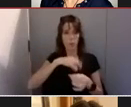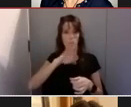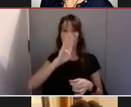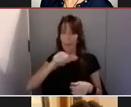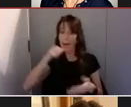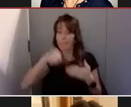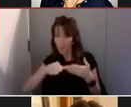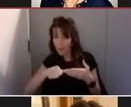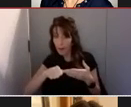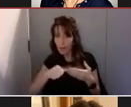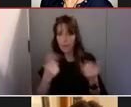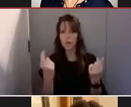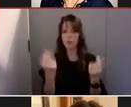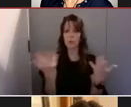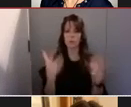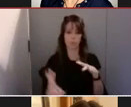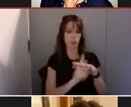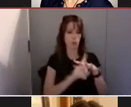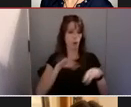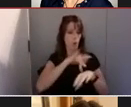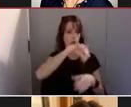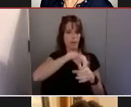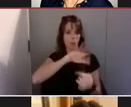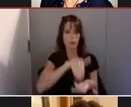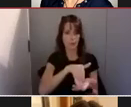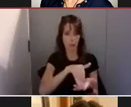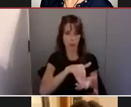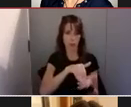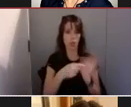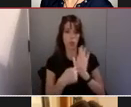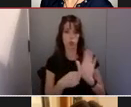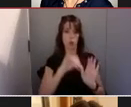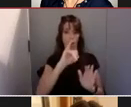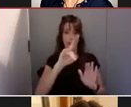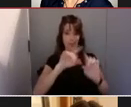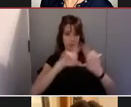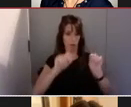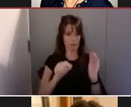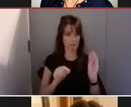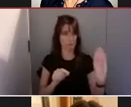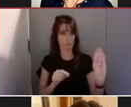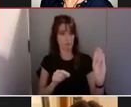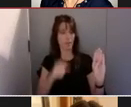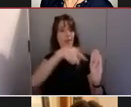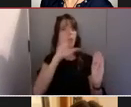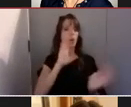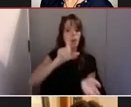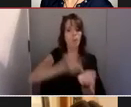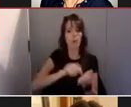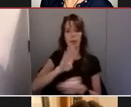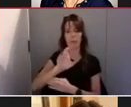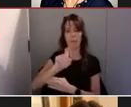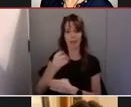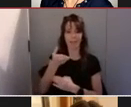all you have to do is go to an early vote center, produce your ID, and they will print your ballot for you right